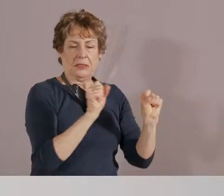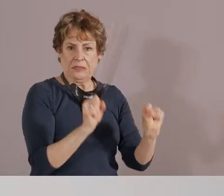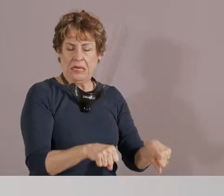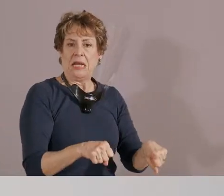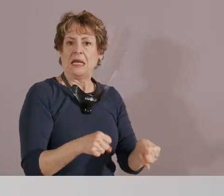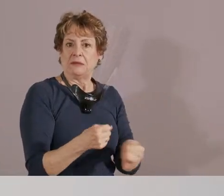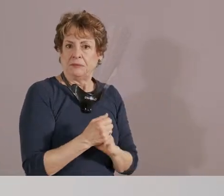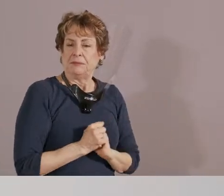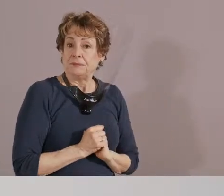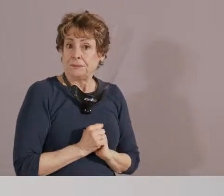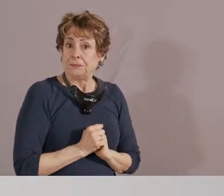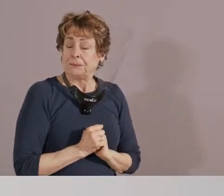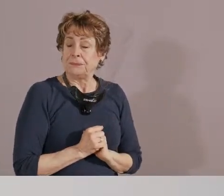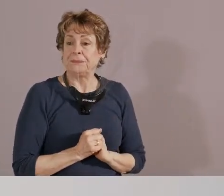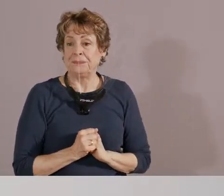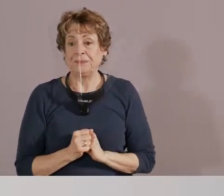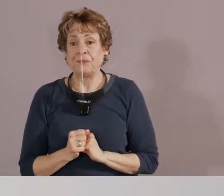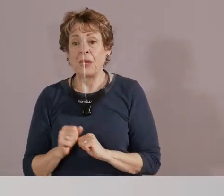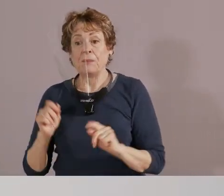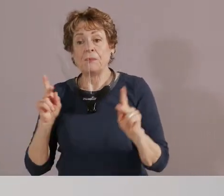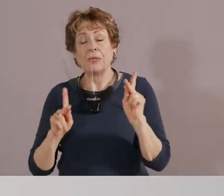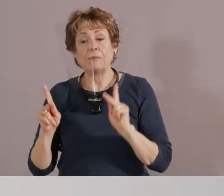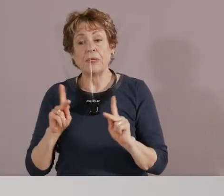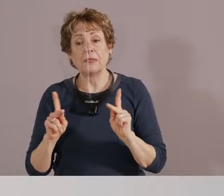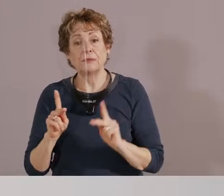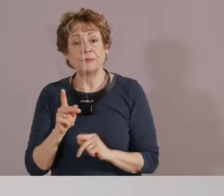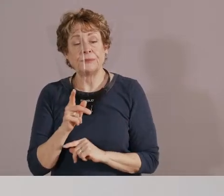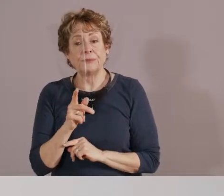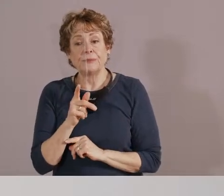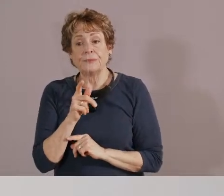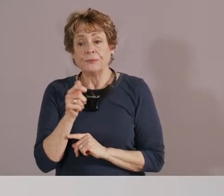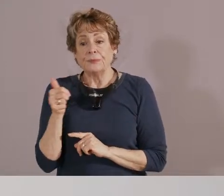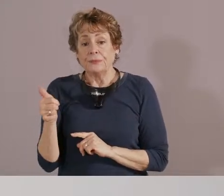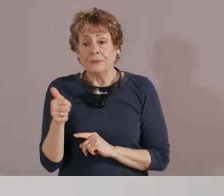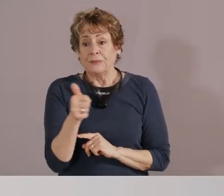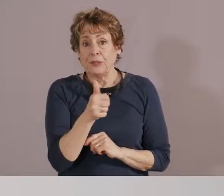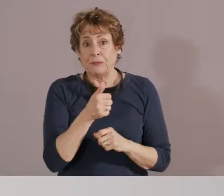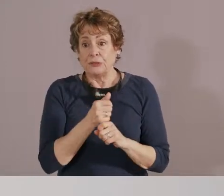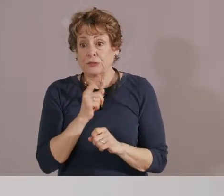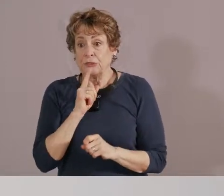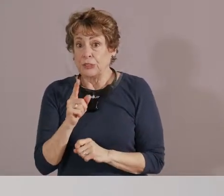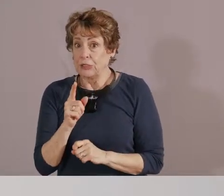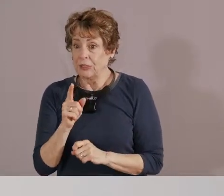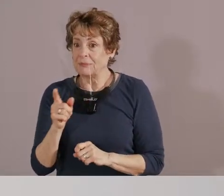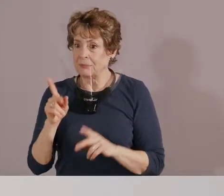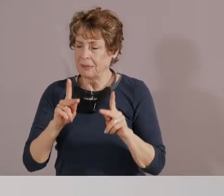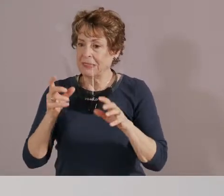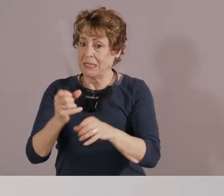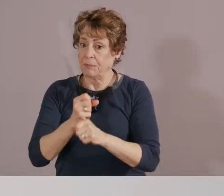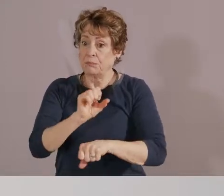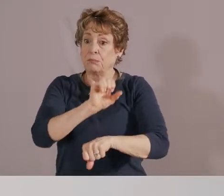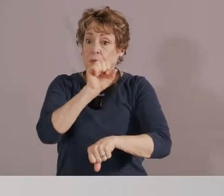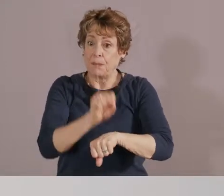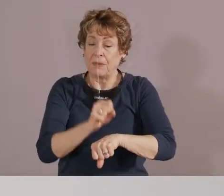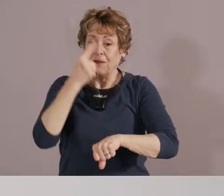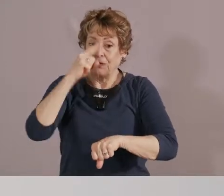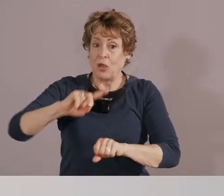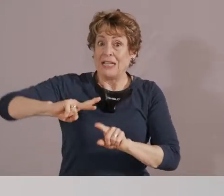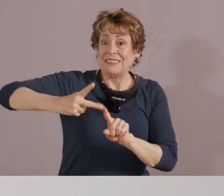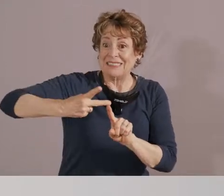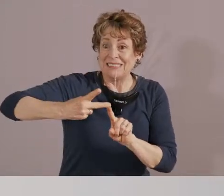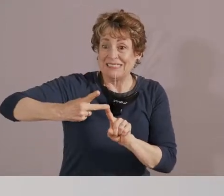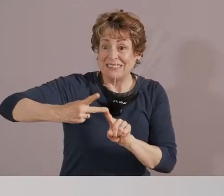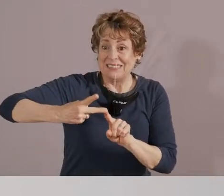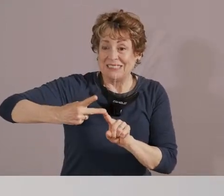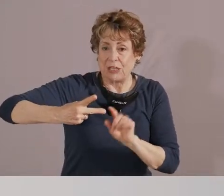were able to get appointments at State Farm for their second dose. So what we would recommend is continue looking for additional appointments. We